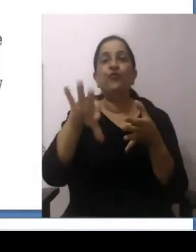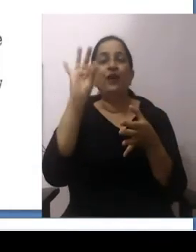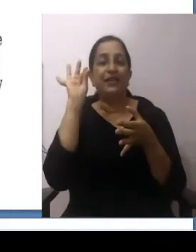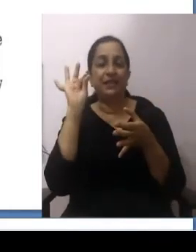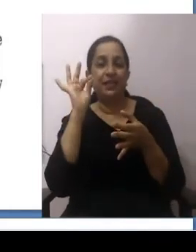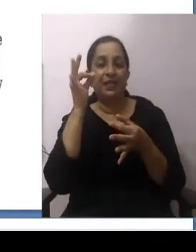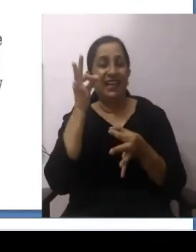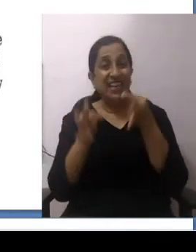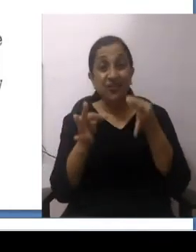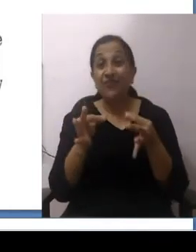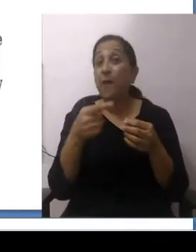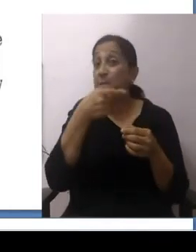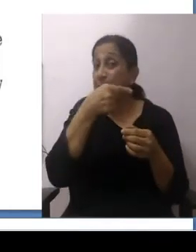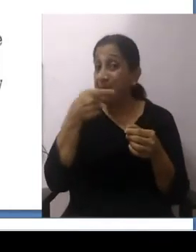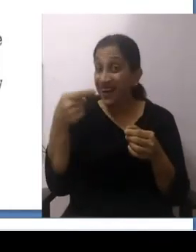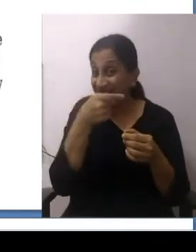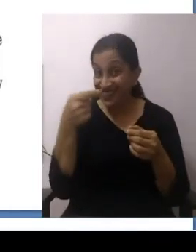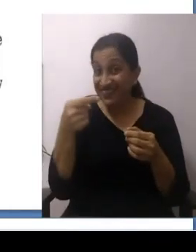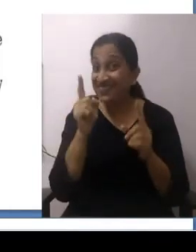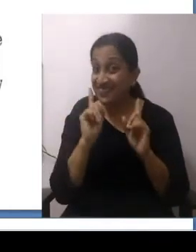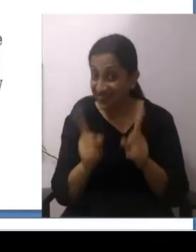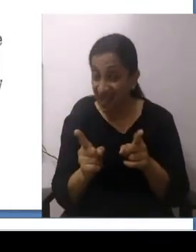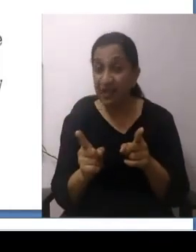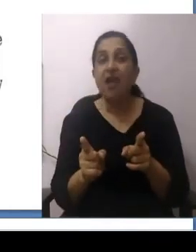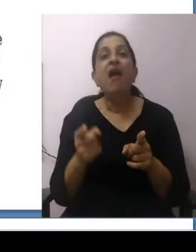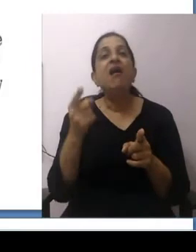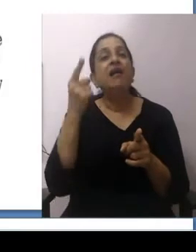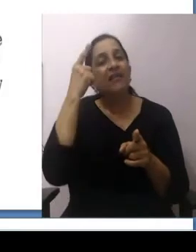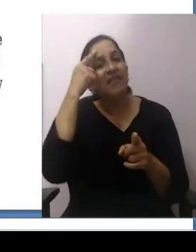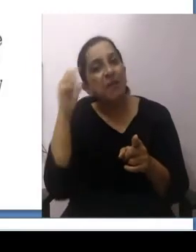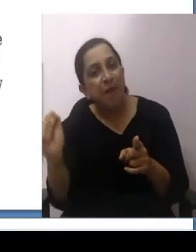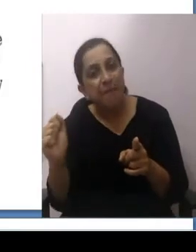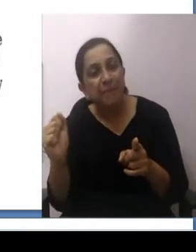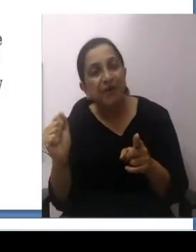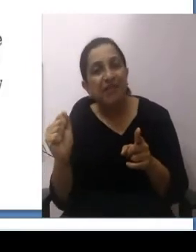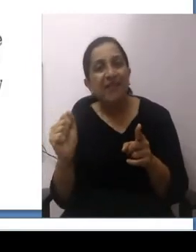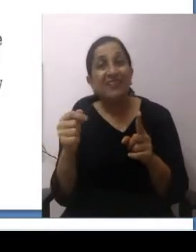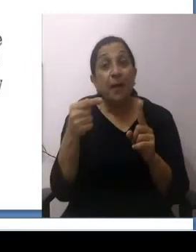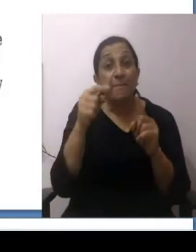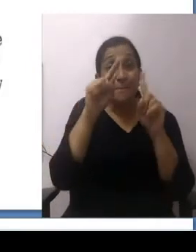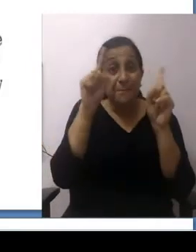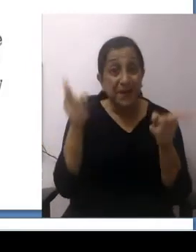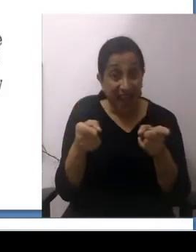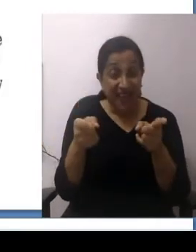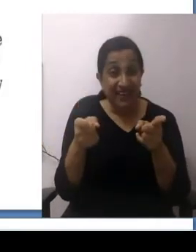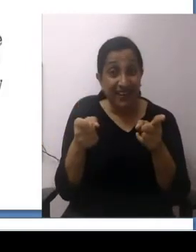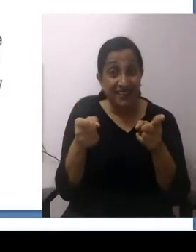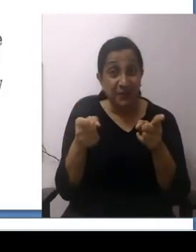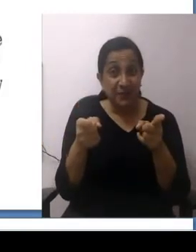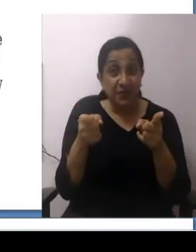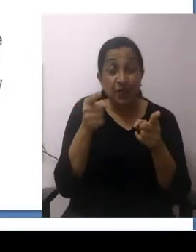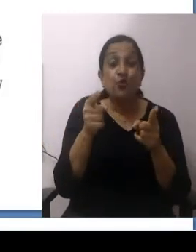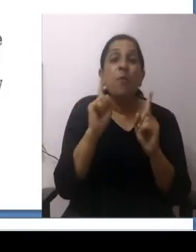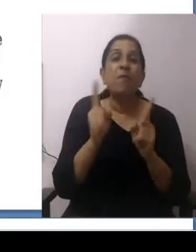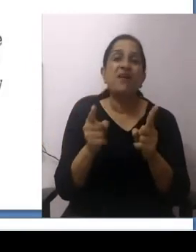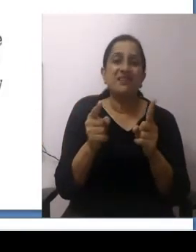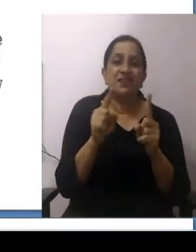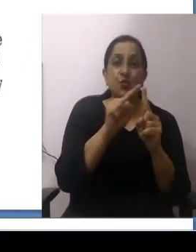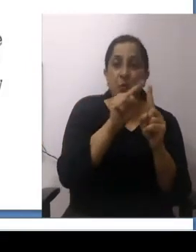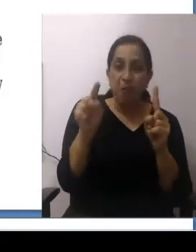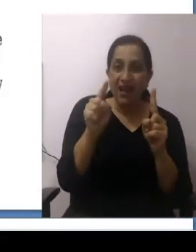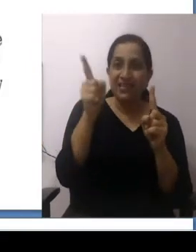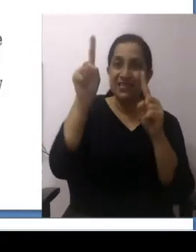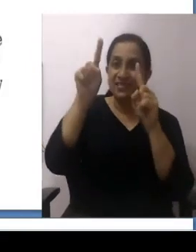Remember, if there are minus values here, then you must put another additional bracket here. Okay, while you